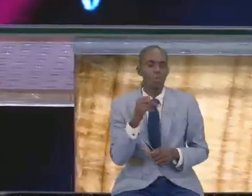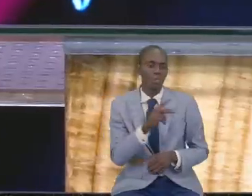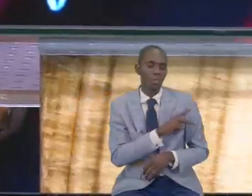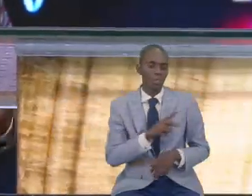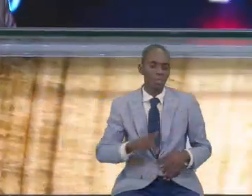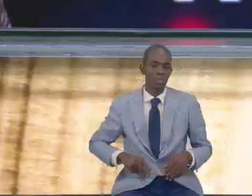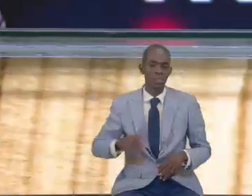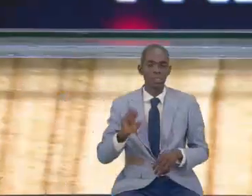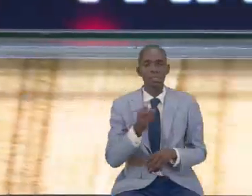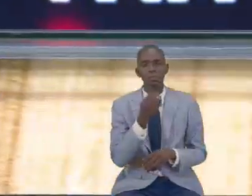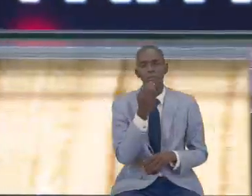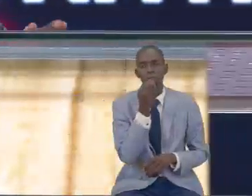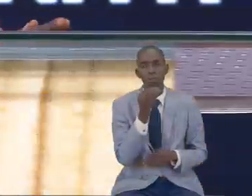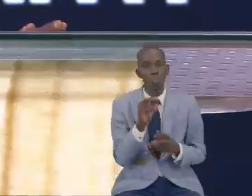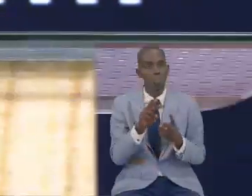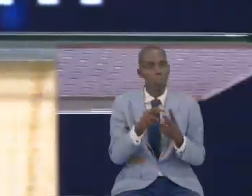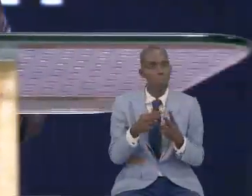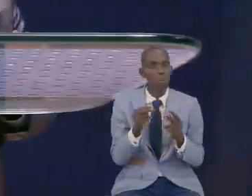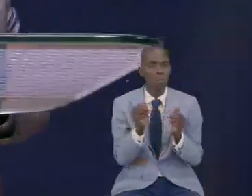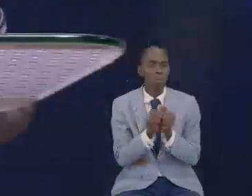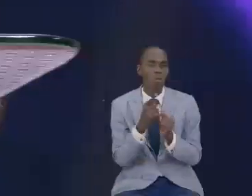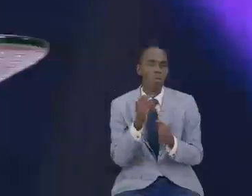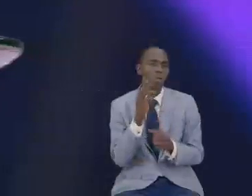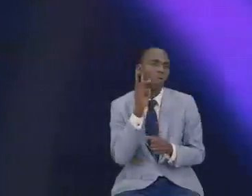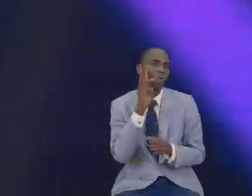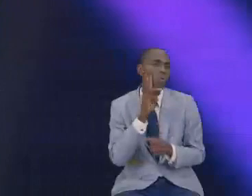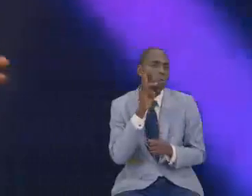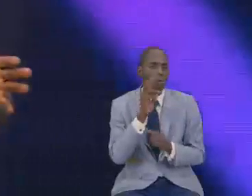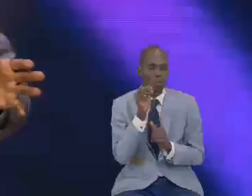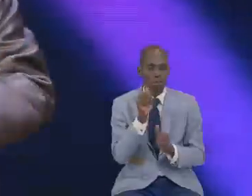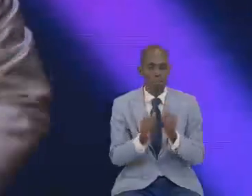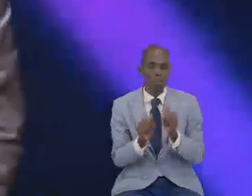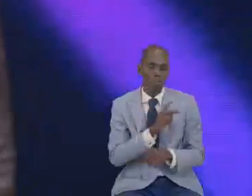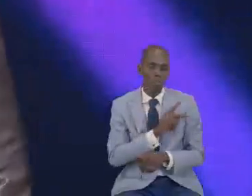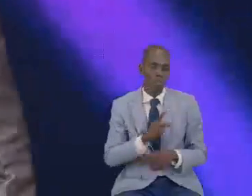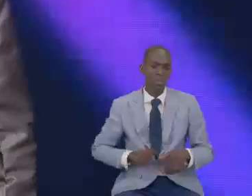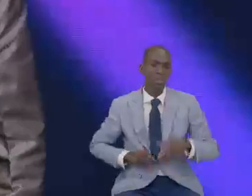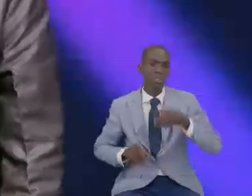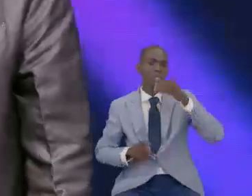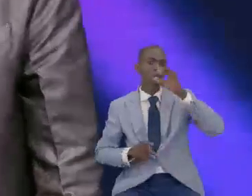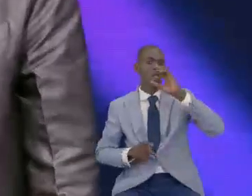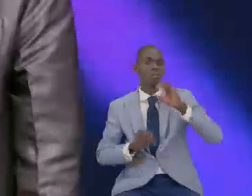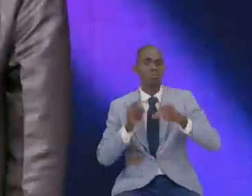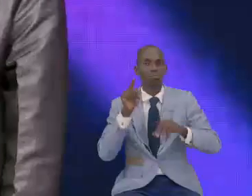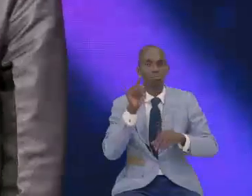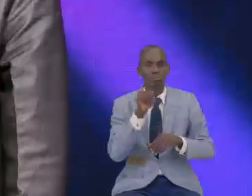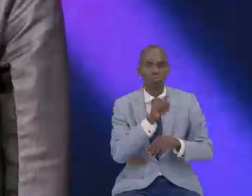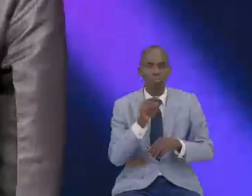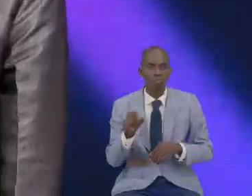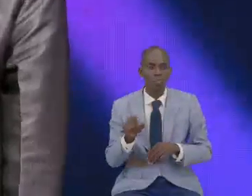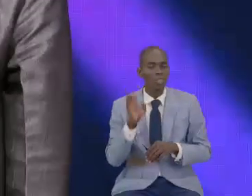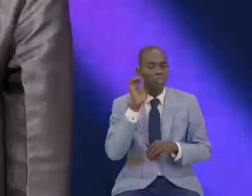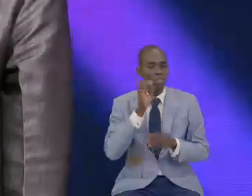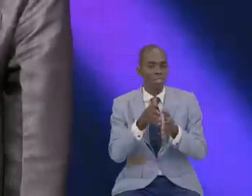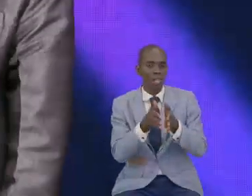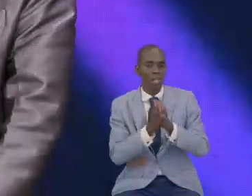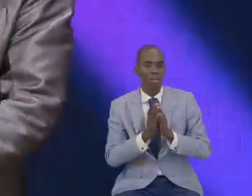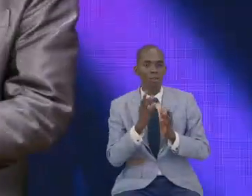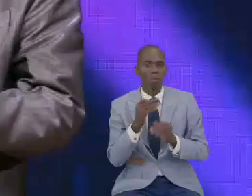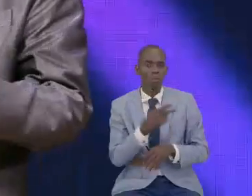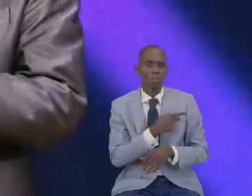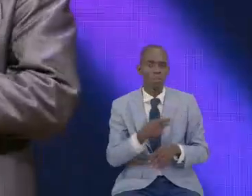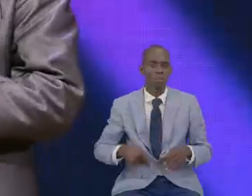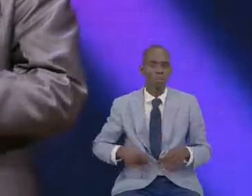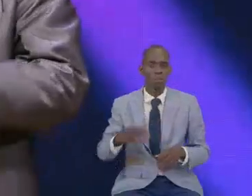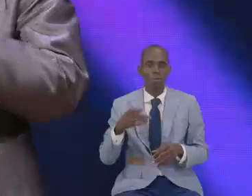king's meat, nor with the wine which he drank. Therefore, he requested of the prince